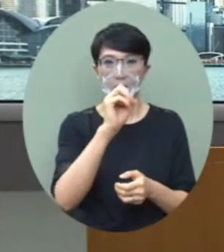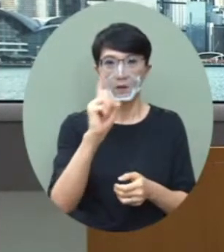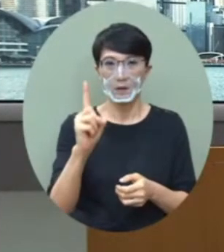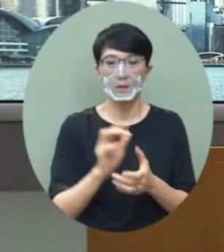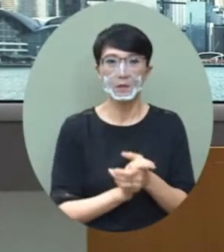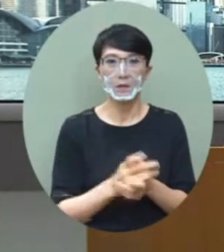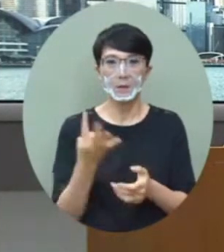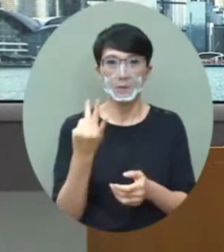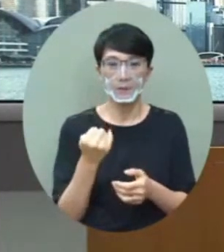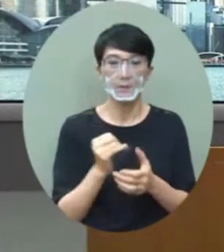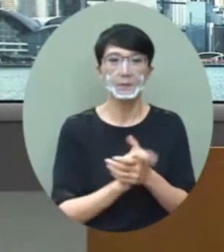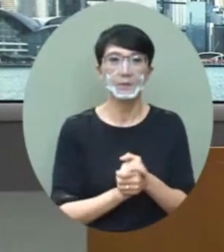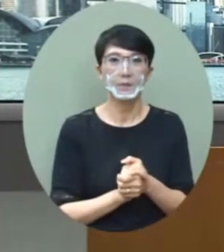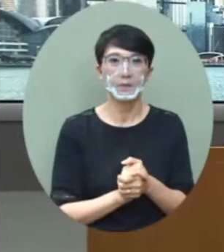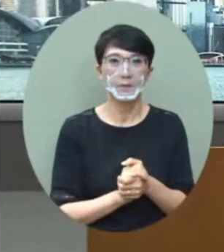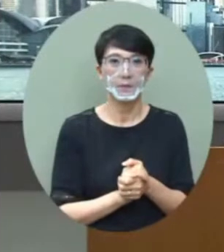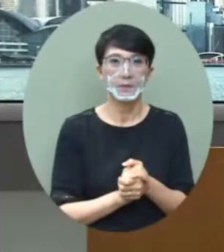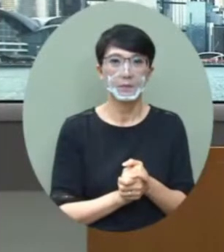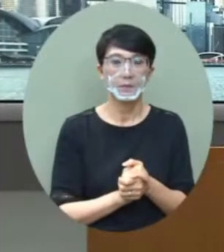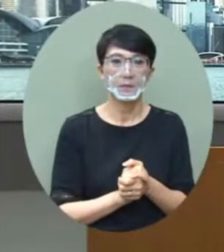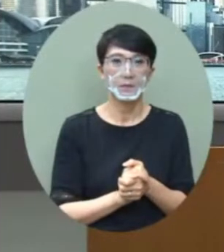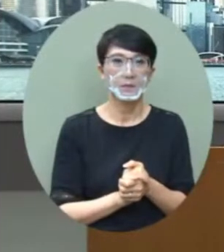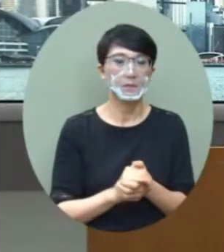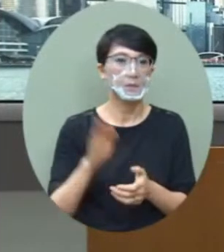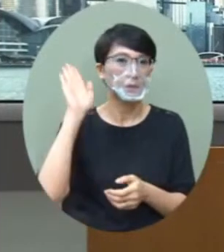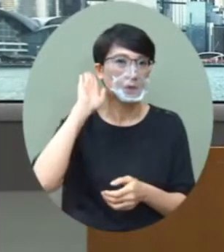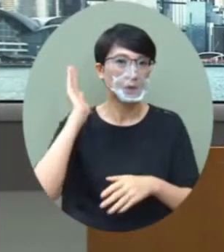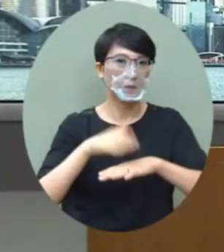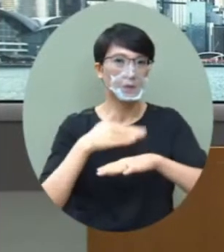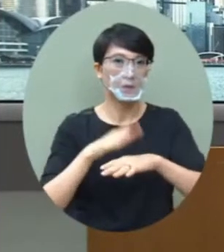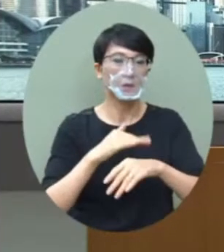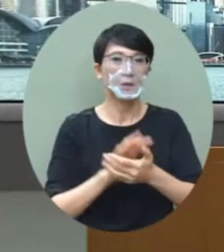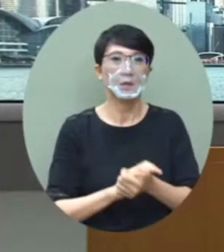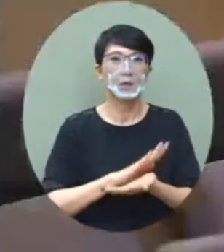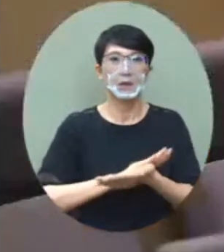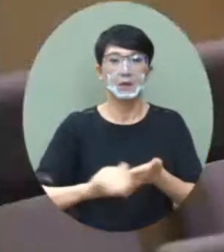Good afternoon. I'm from Hong Kong 01. I've got a few questions.